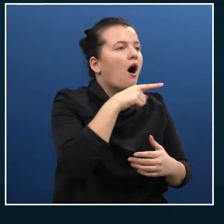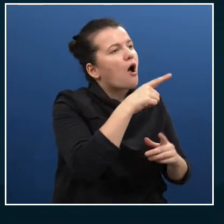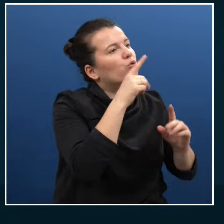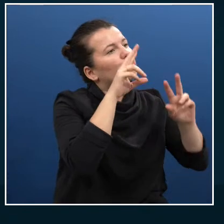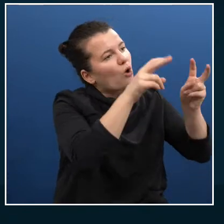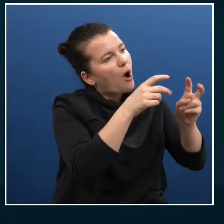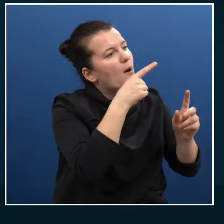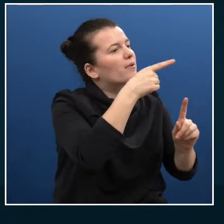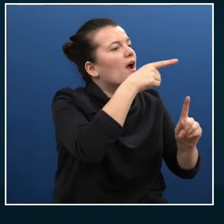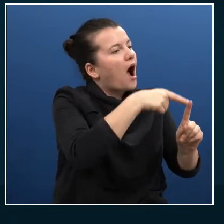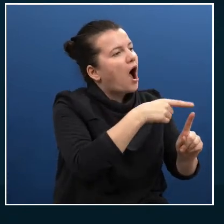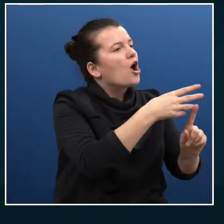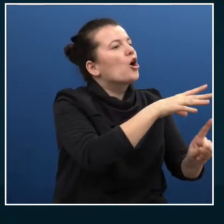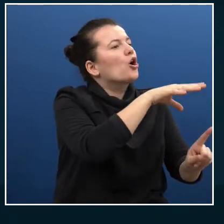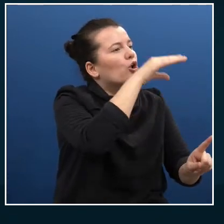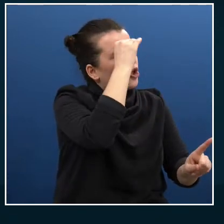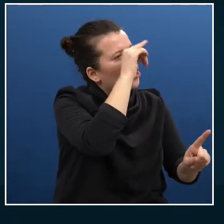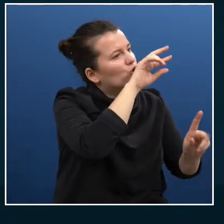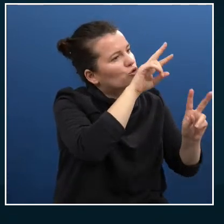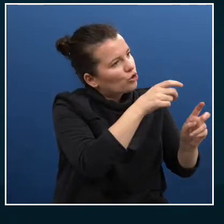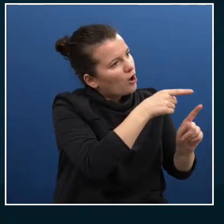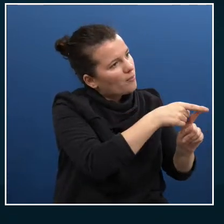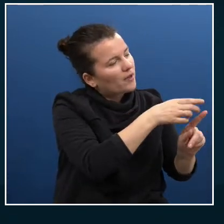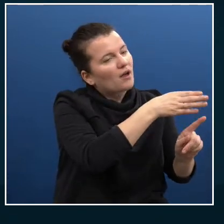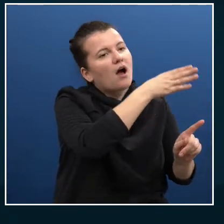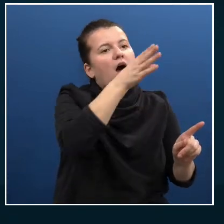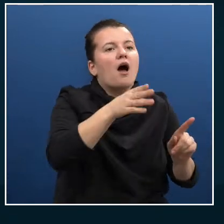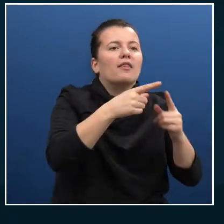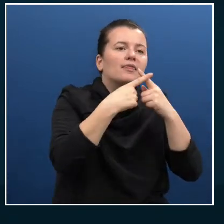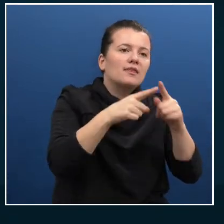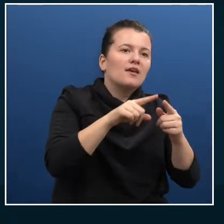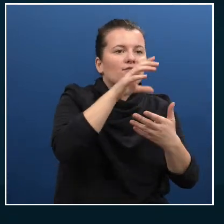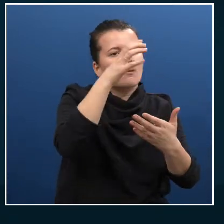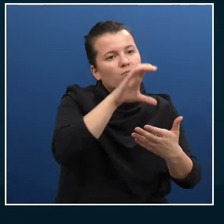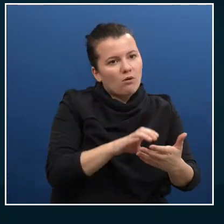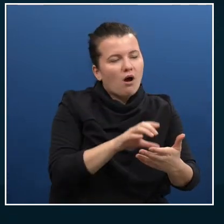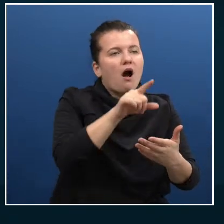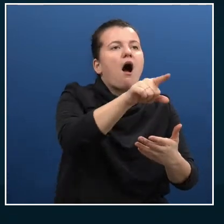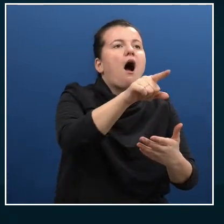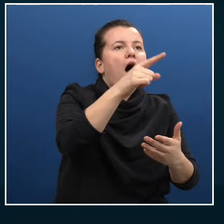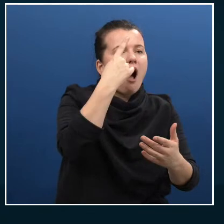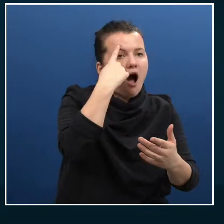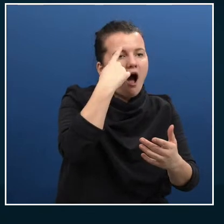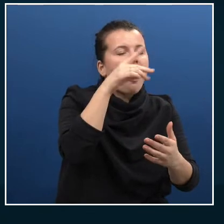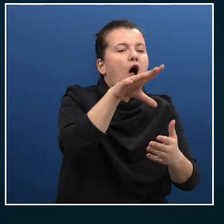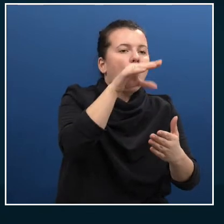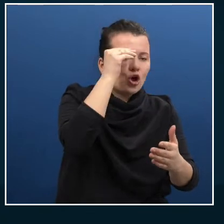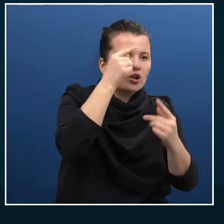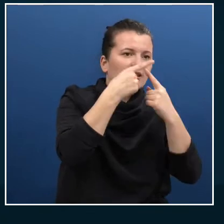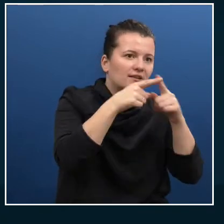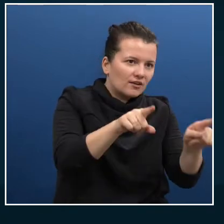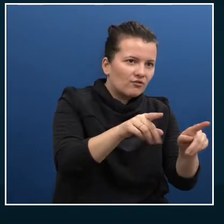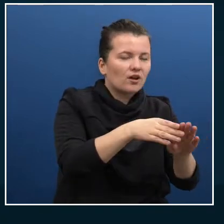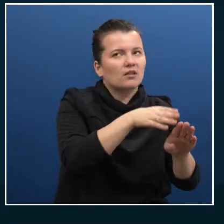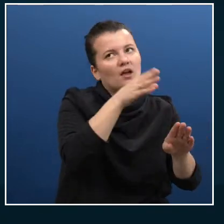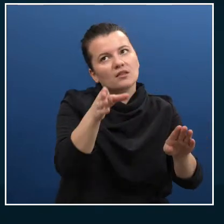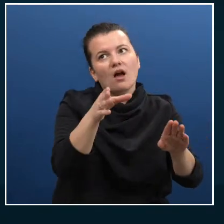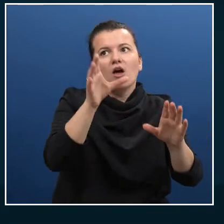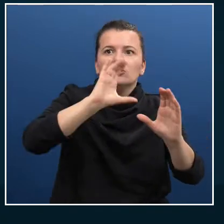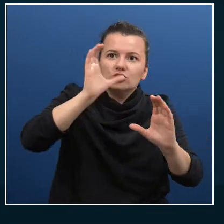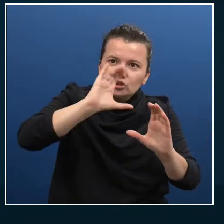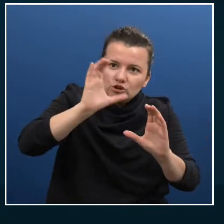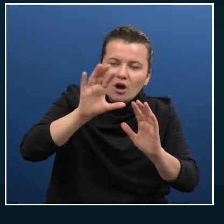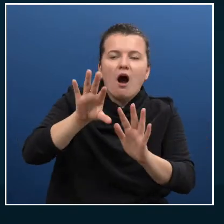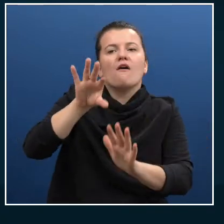other there about that piece, and then you have to go on all the sites to find